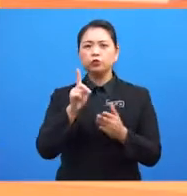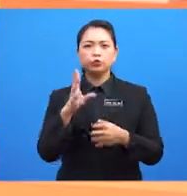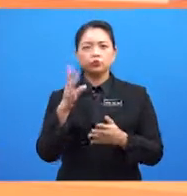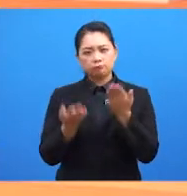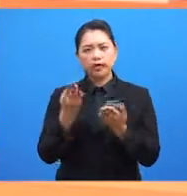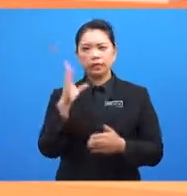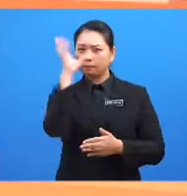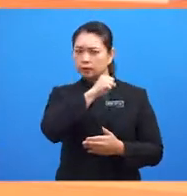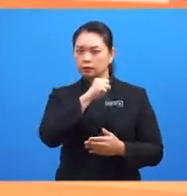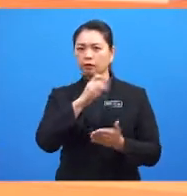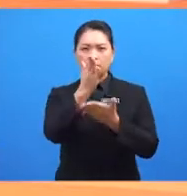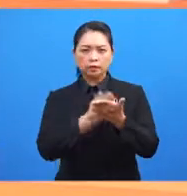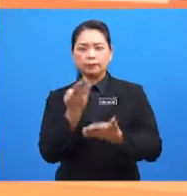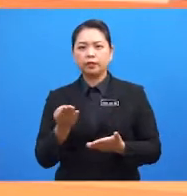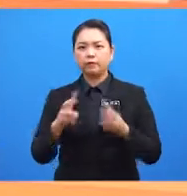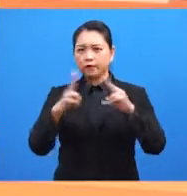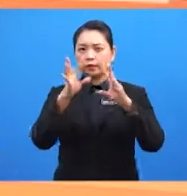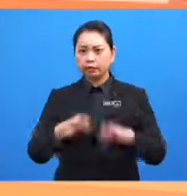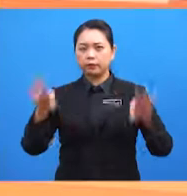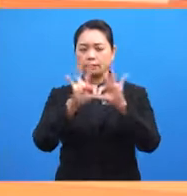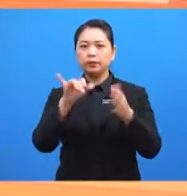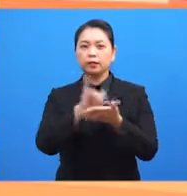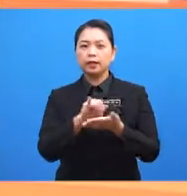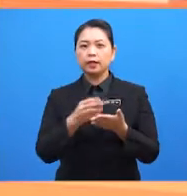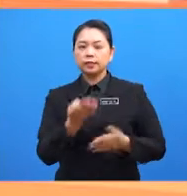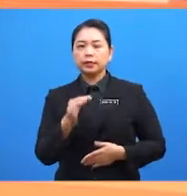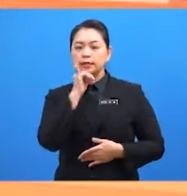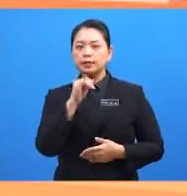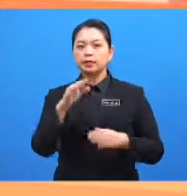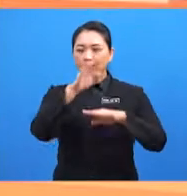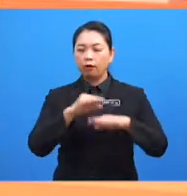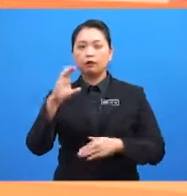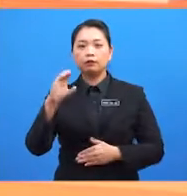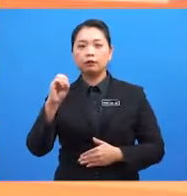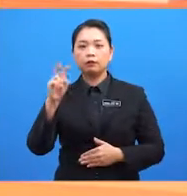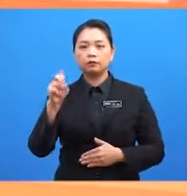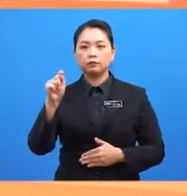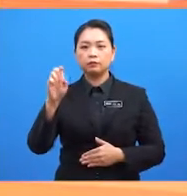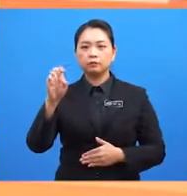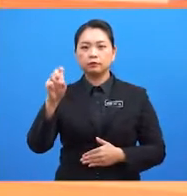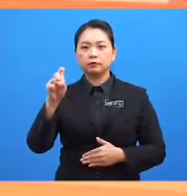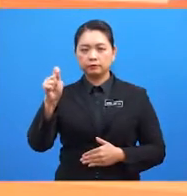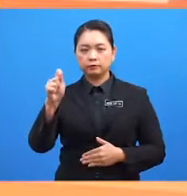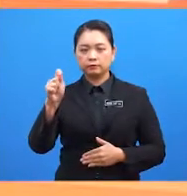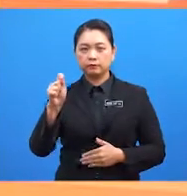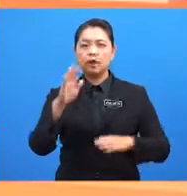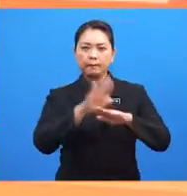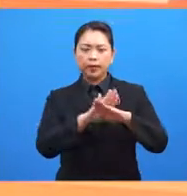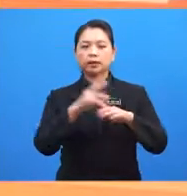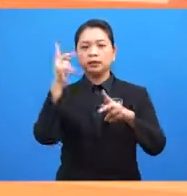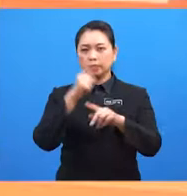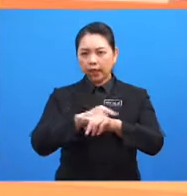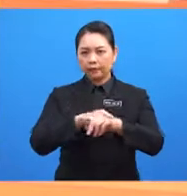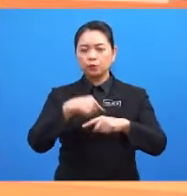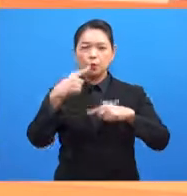something very important. That thing is called context. Many times in your own